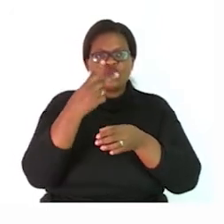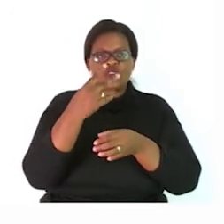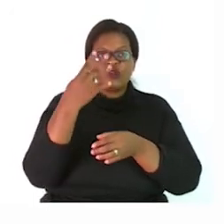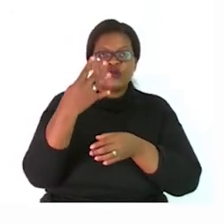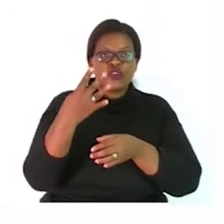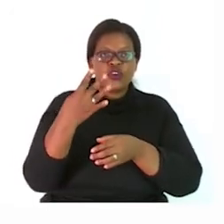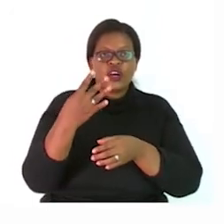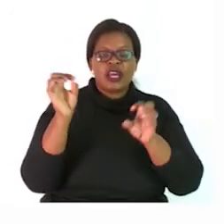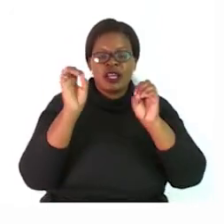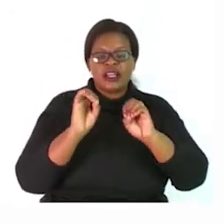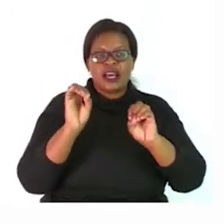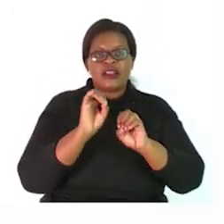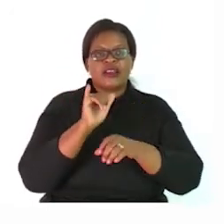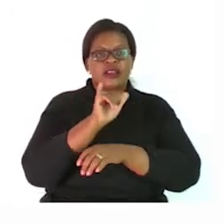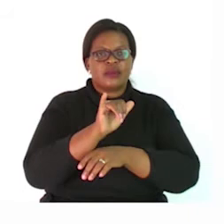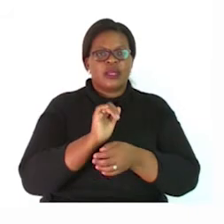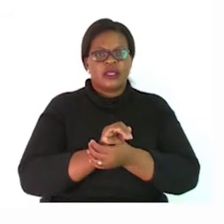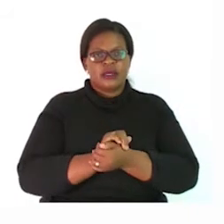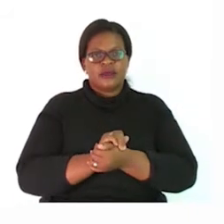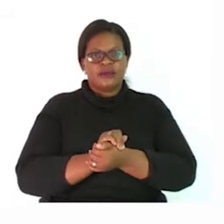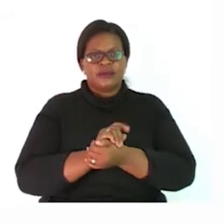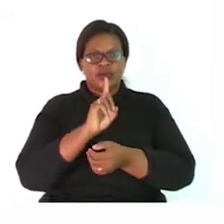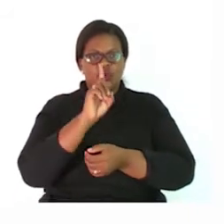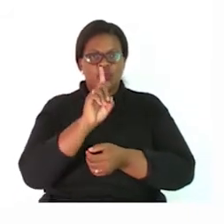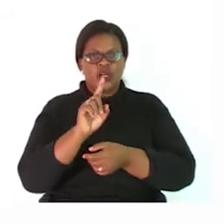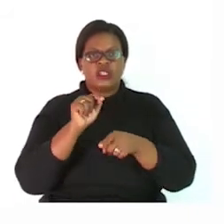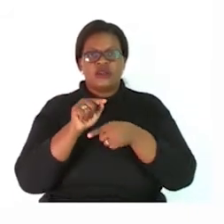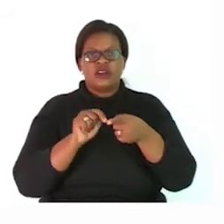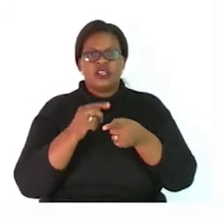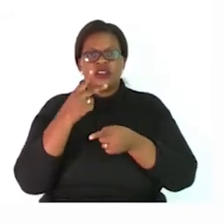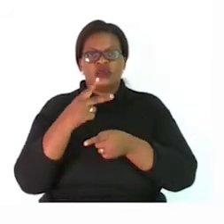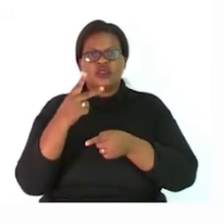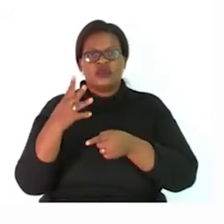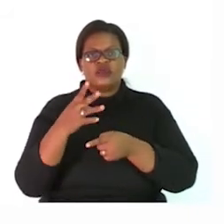without leaving a remainder? 1 divided into 24